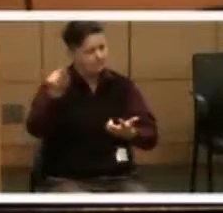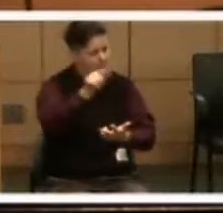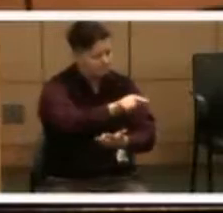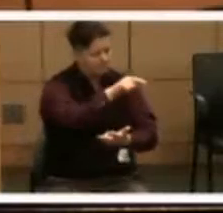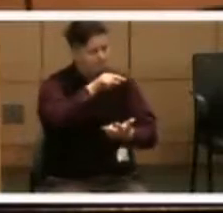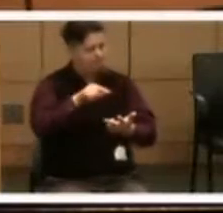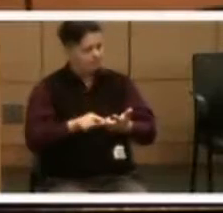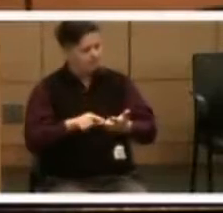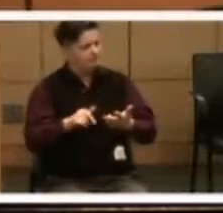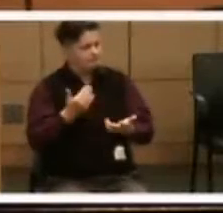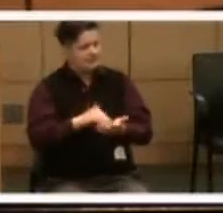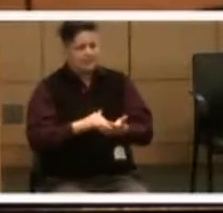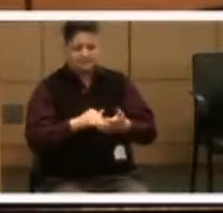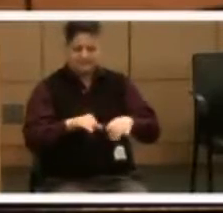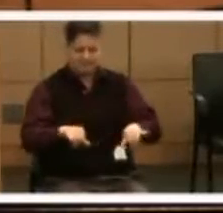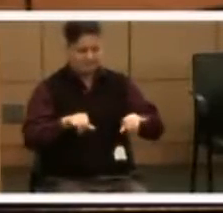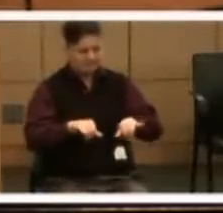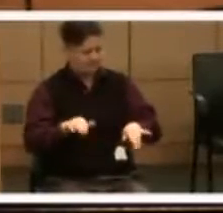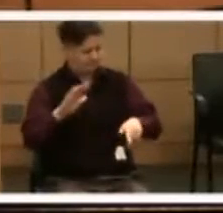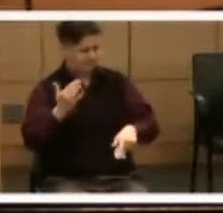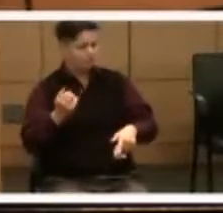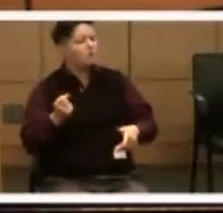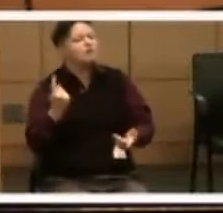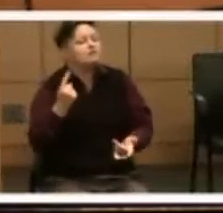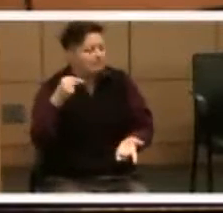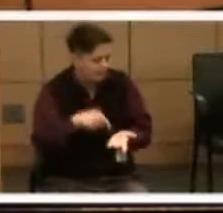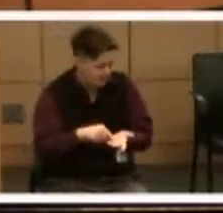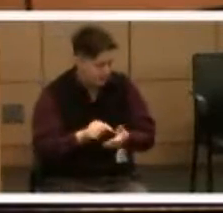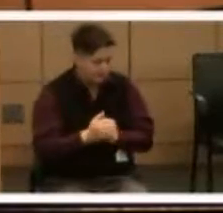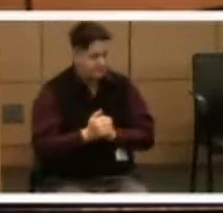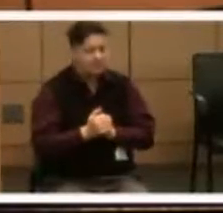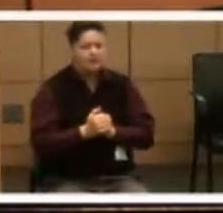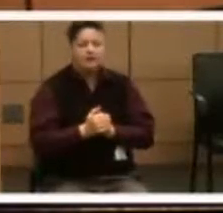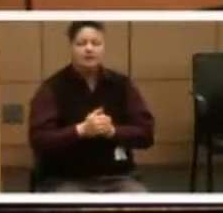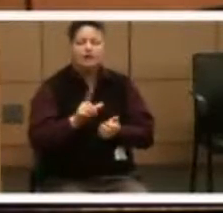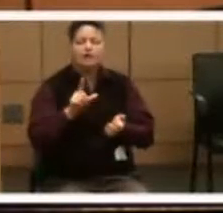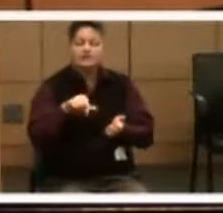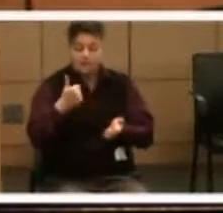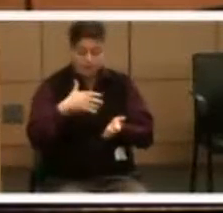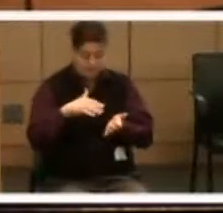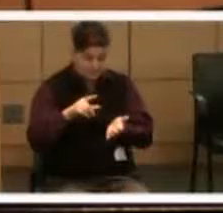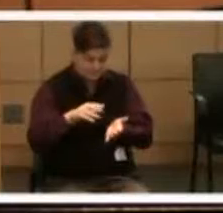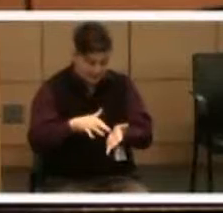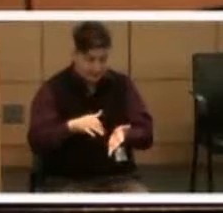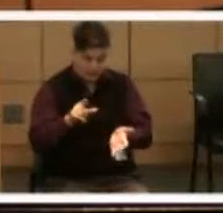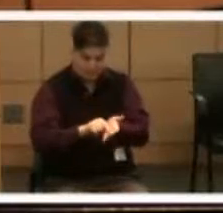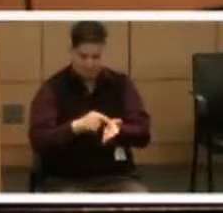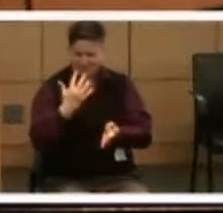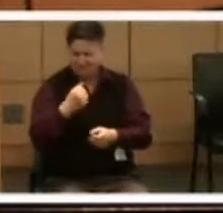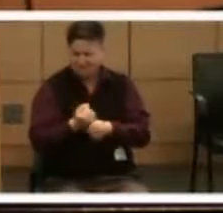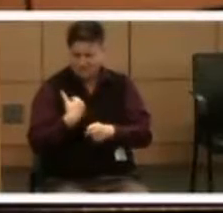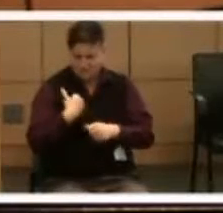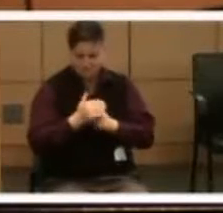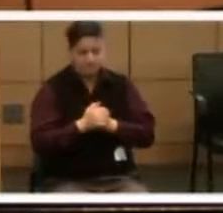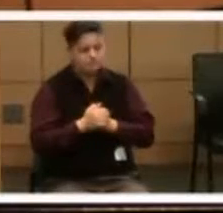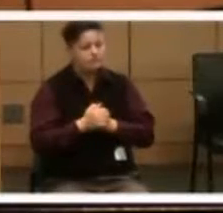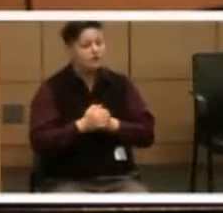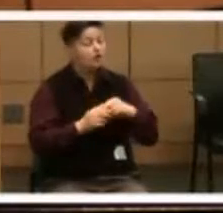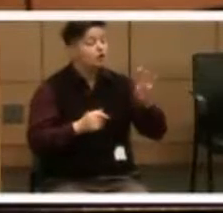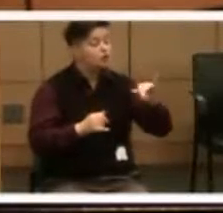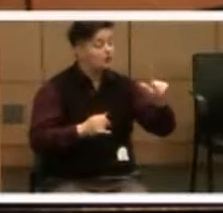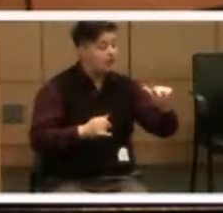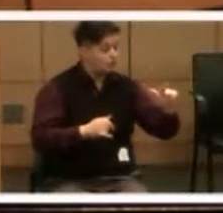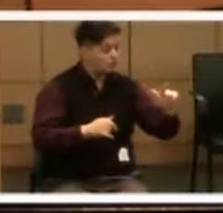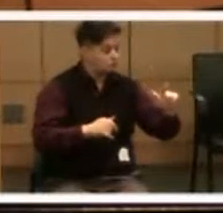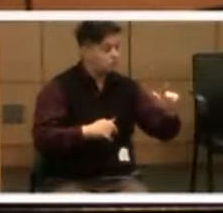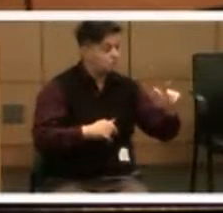And in the study that we published about 5 years ago now, we matched children with unilateral hearing loss versus sibling